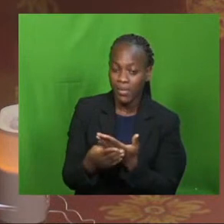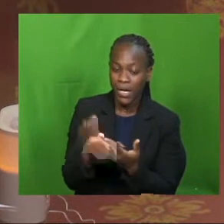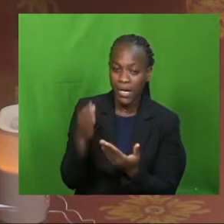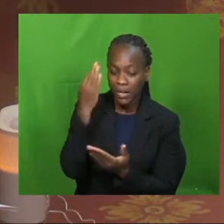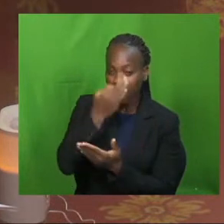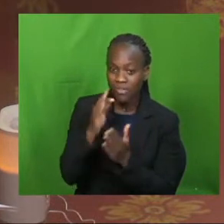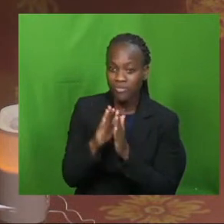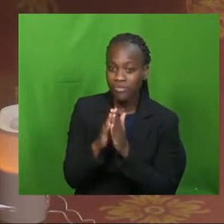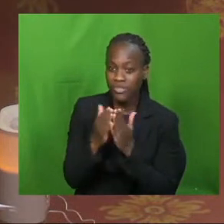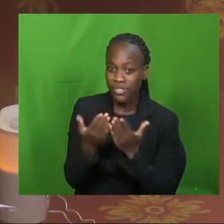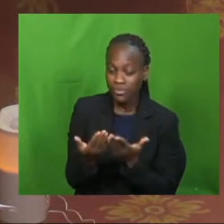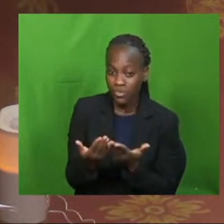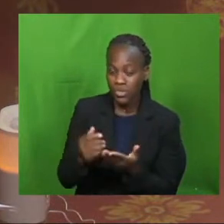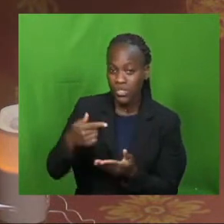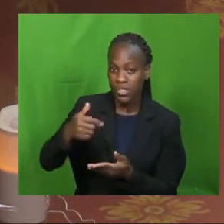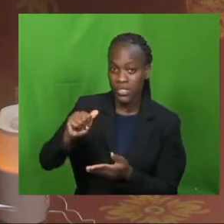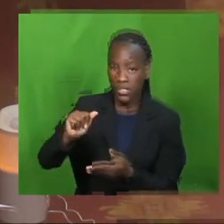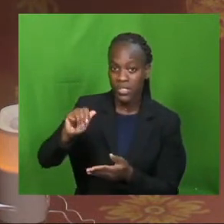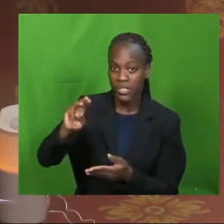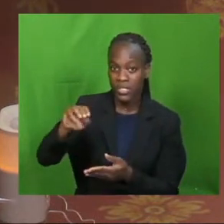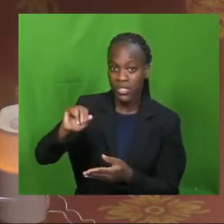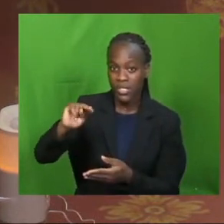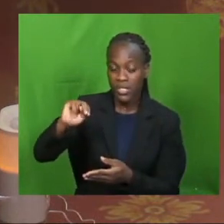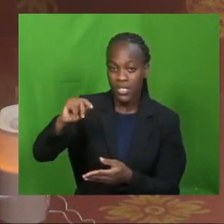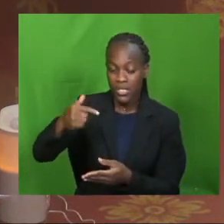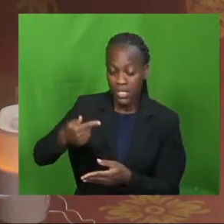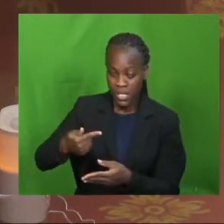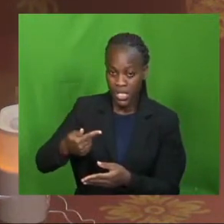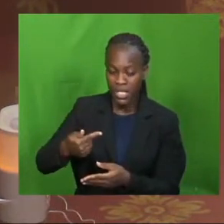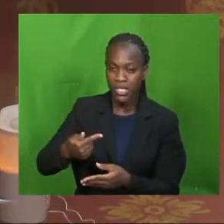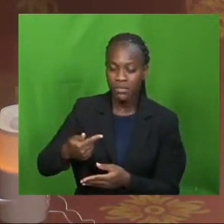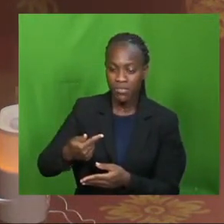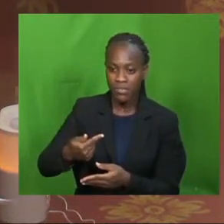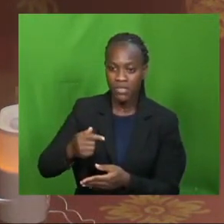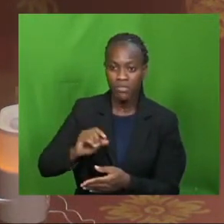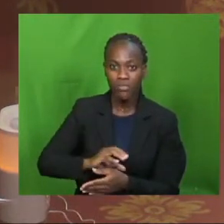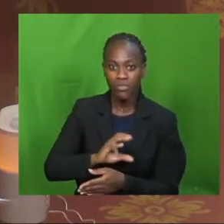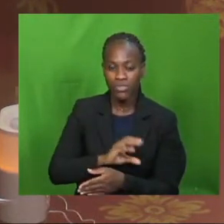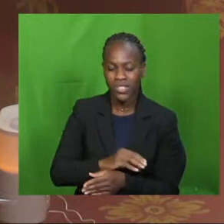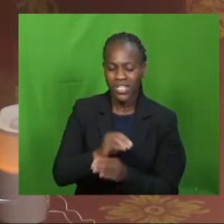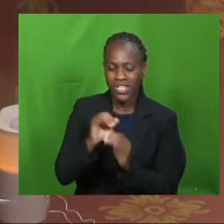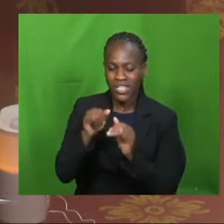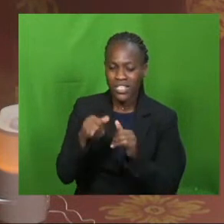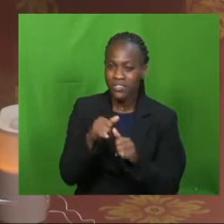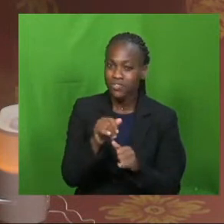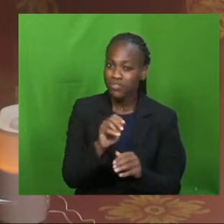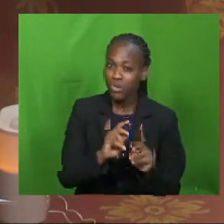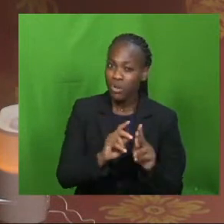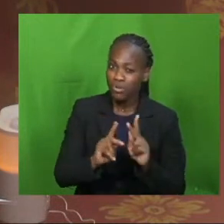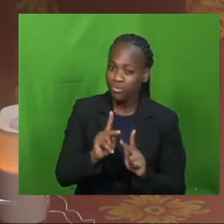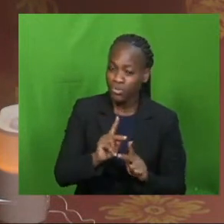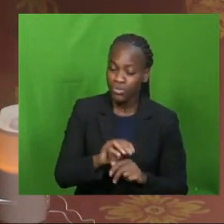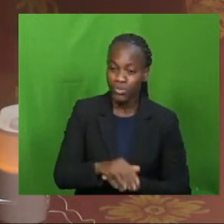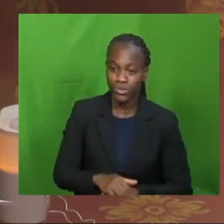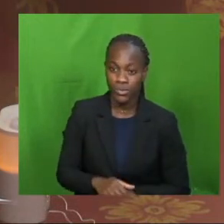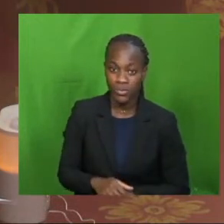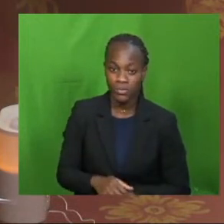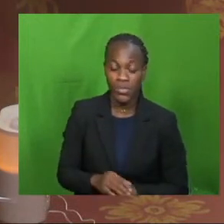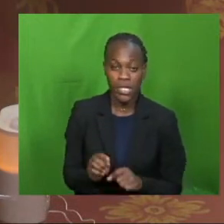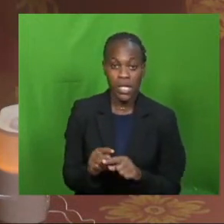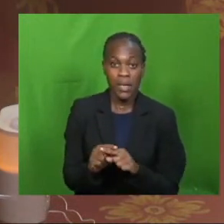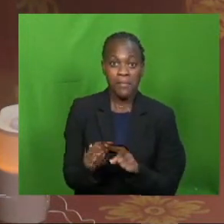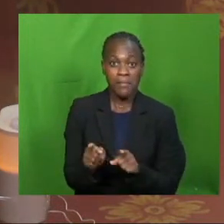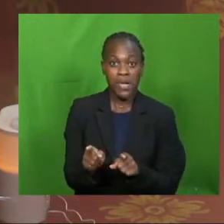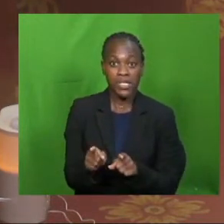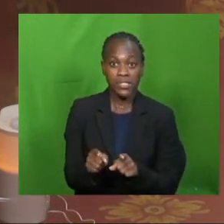Speaker, and a private organization, Sewonu and Co-Associates. Unfortunately,